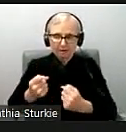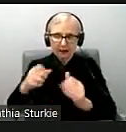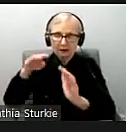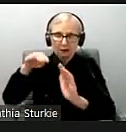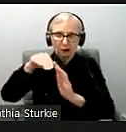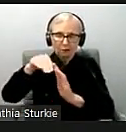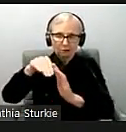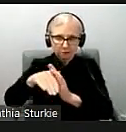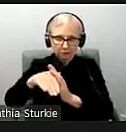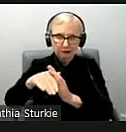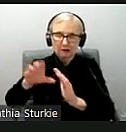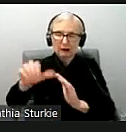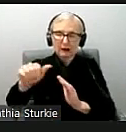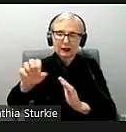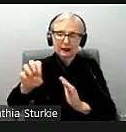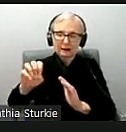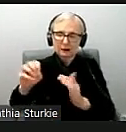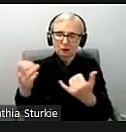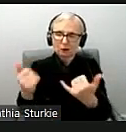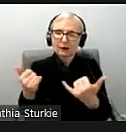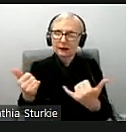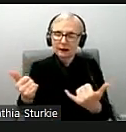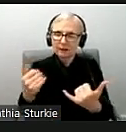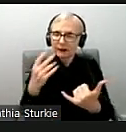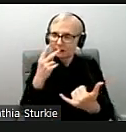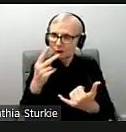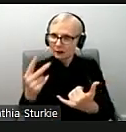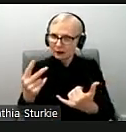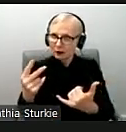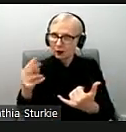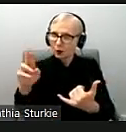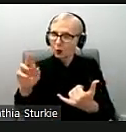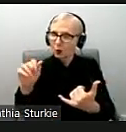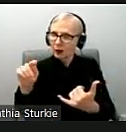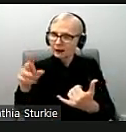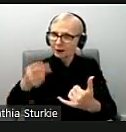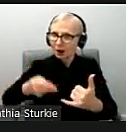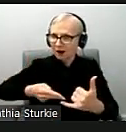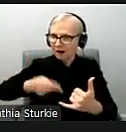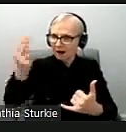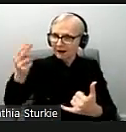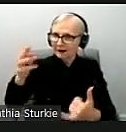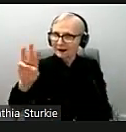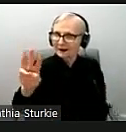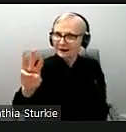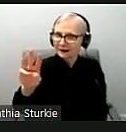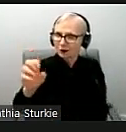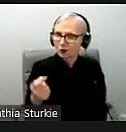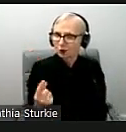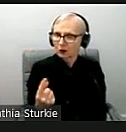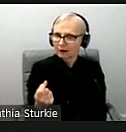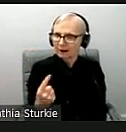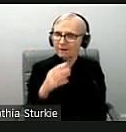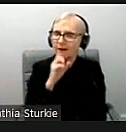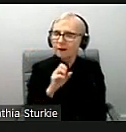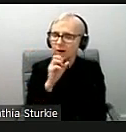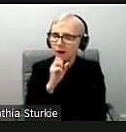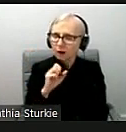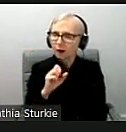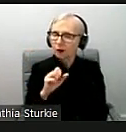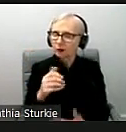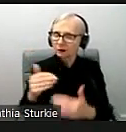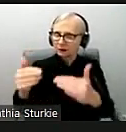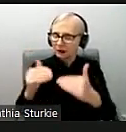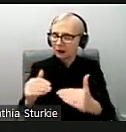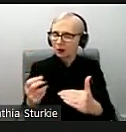cases right now. But as we've seen for many weeks, the rates continue to be highest among our 6 to 11-year-olds, followed by the 12 to